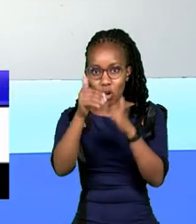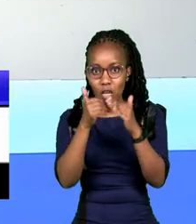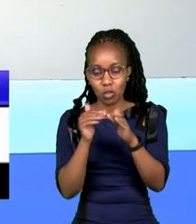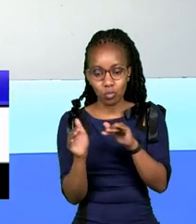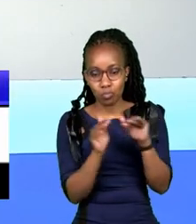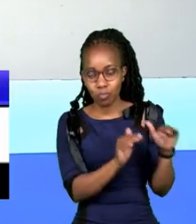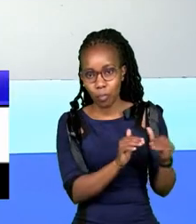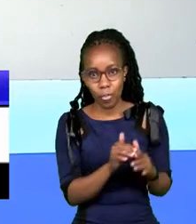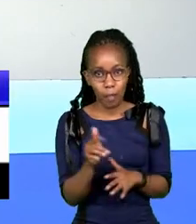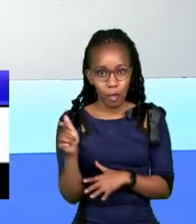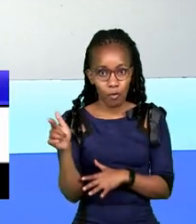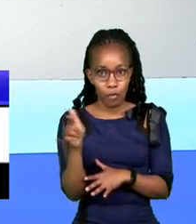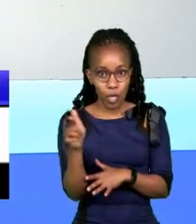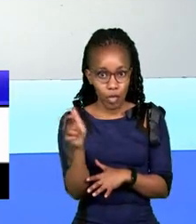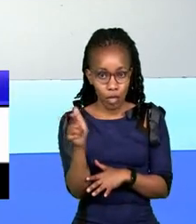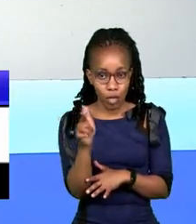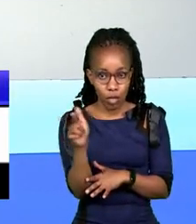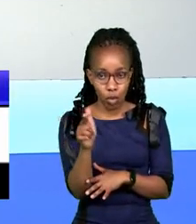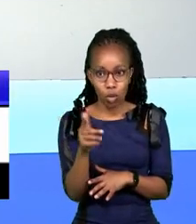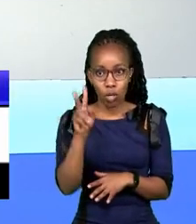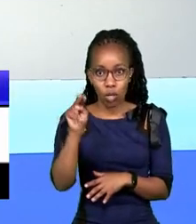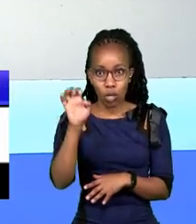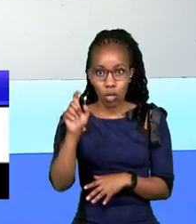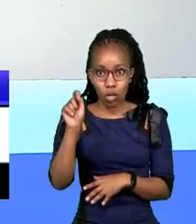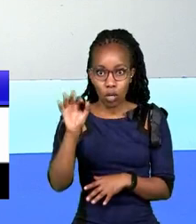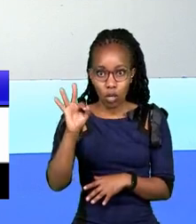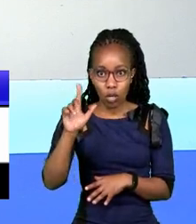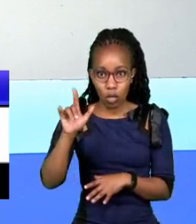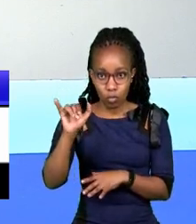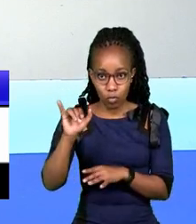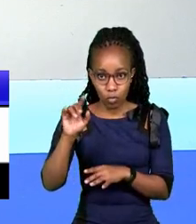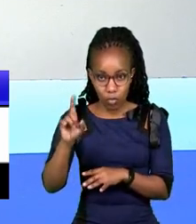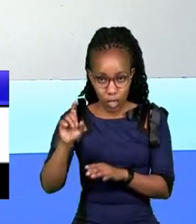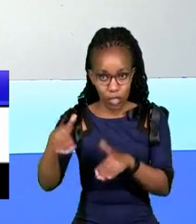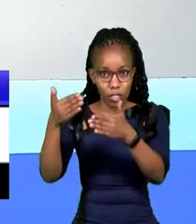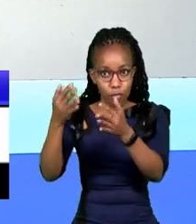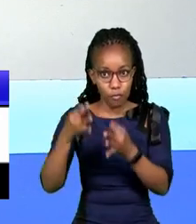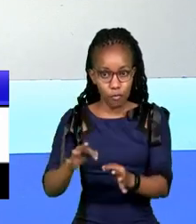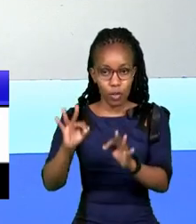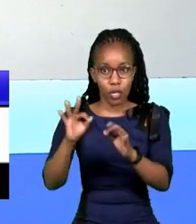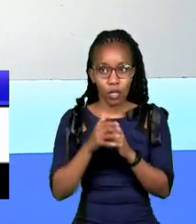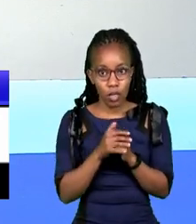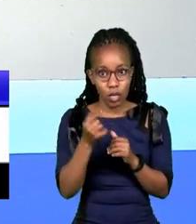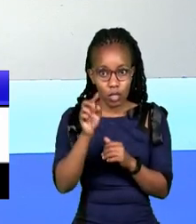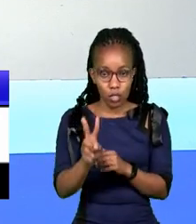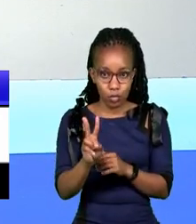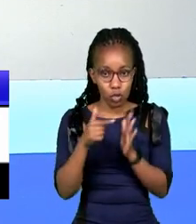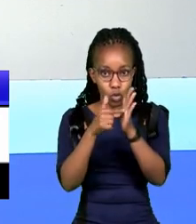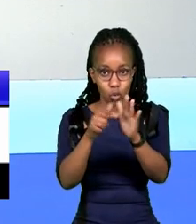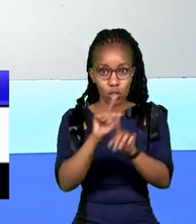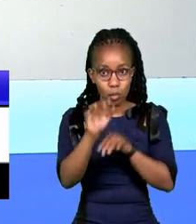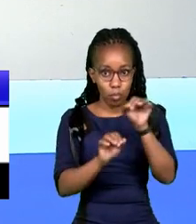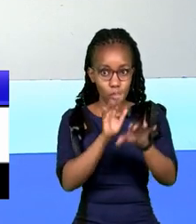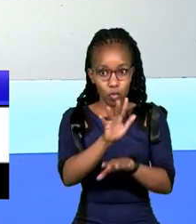subscription video on demand service Netflix has begun offering a free mobile plan with about one quarter of its TV shows and movies in